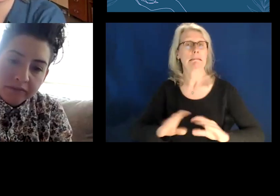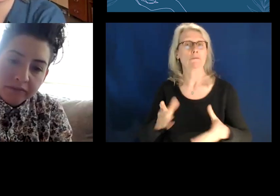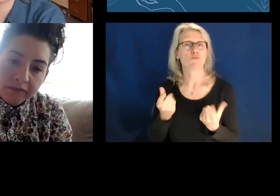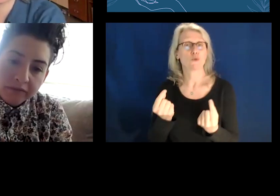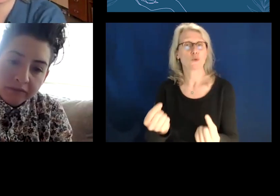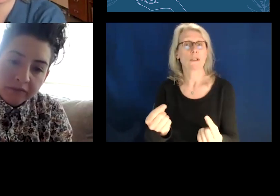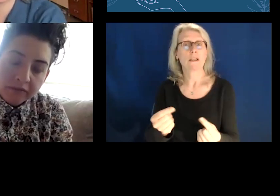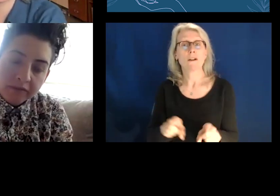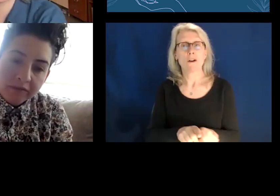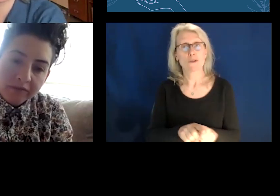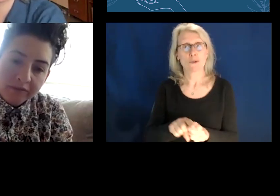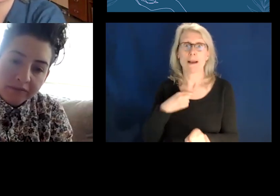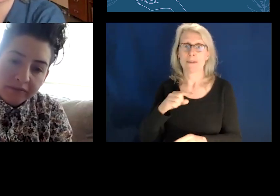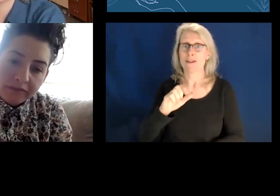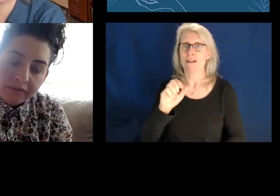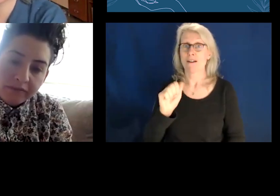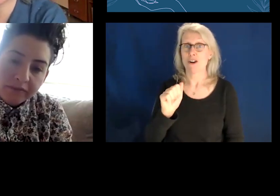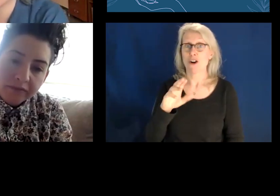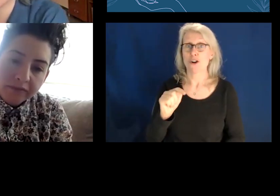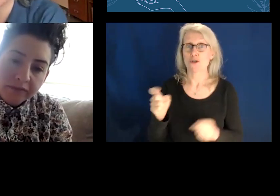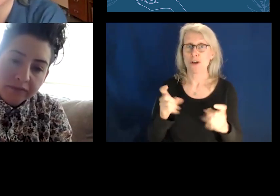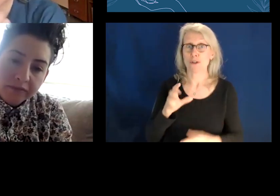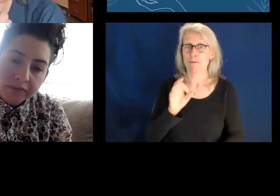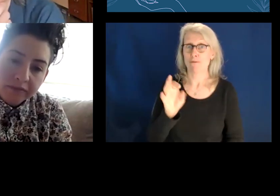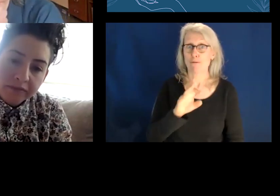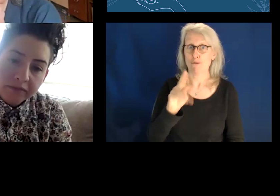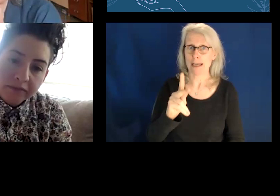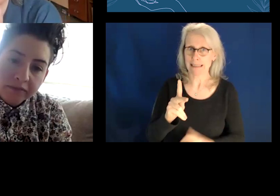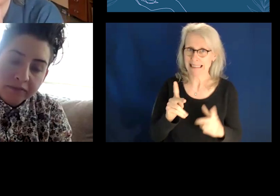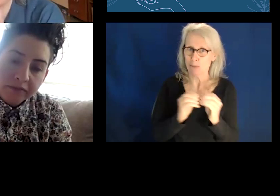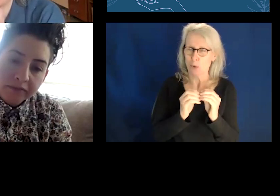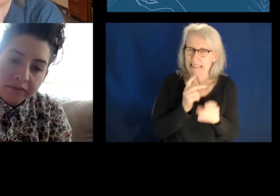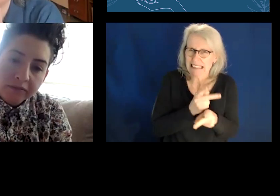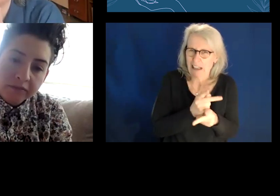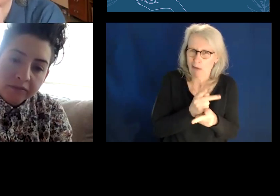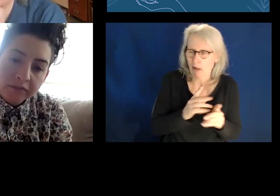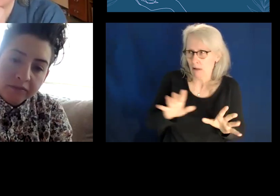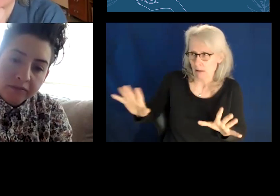of VAGT, and I need to plan my time a little more carefully so as to not